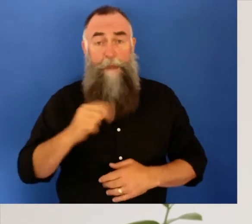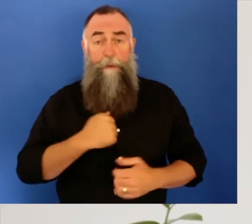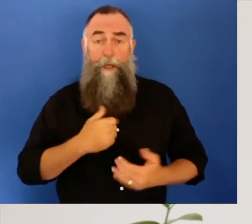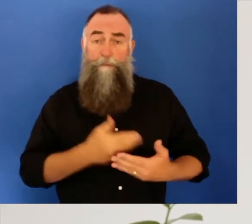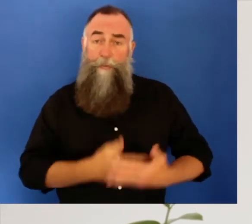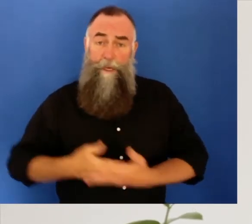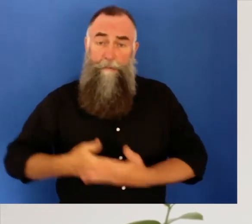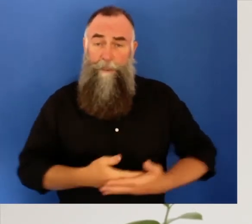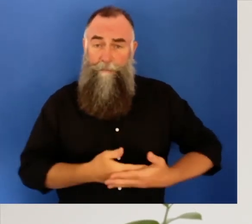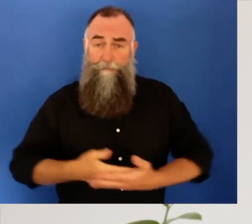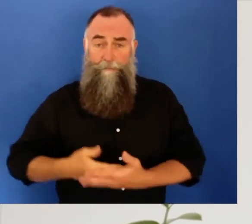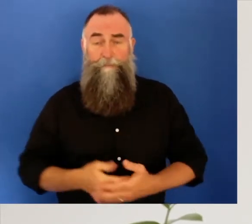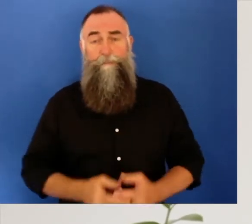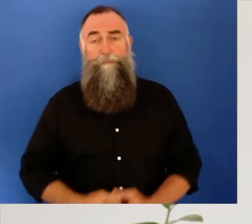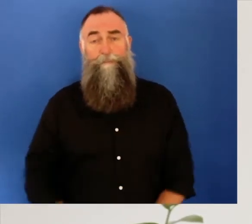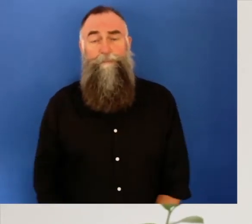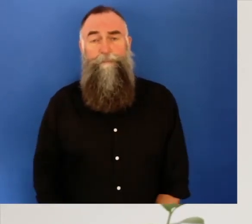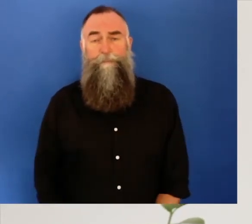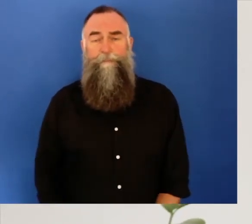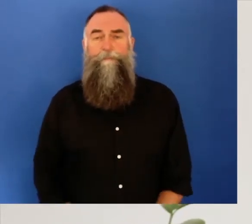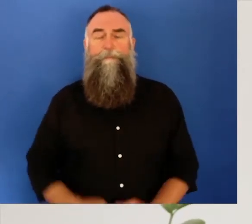with my child.